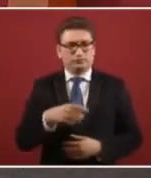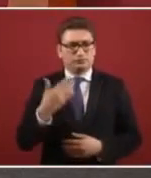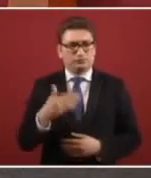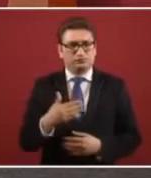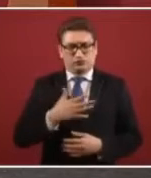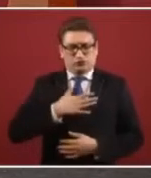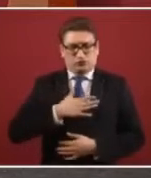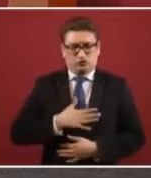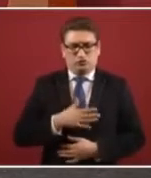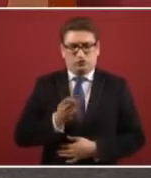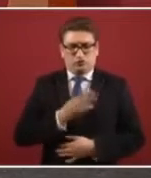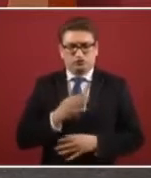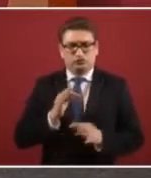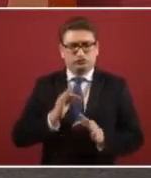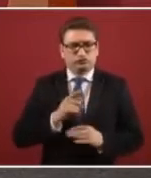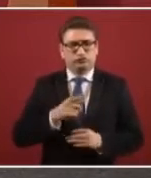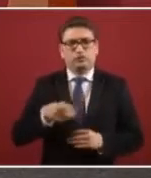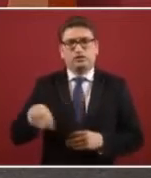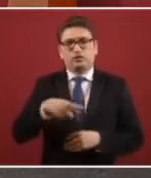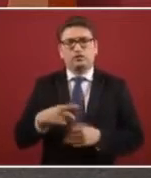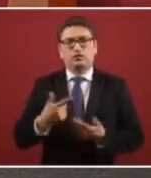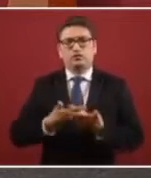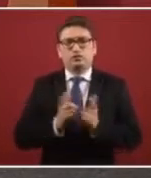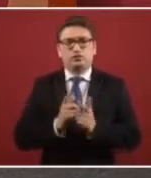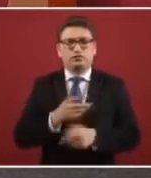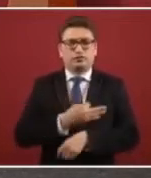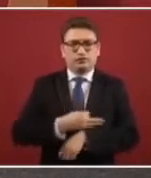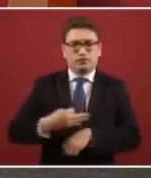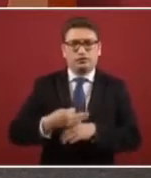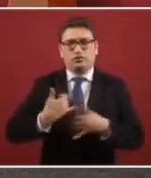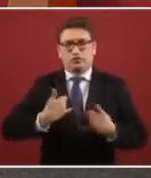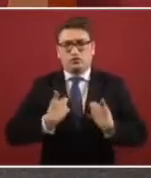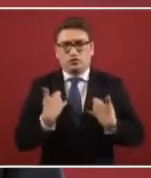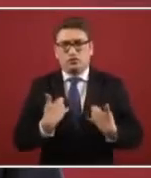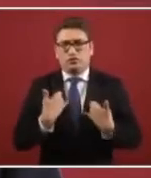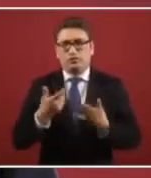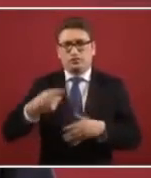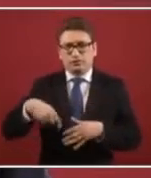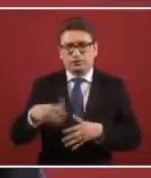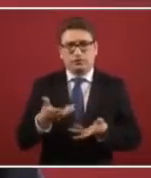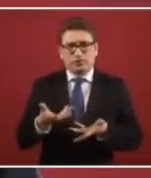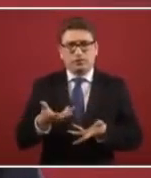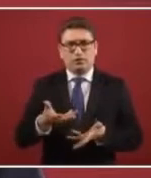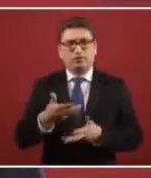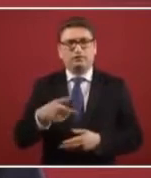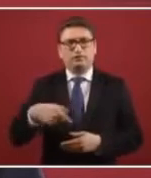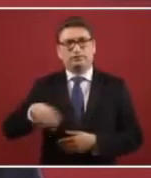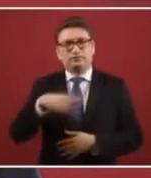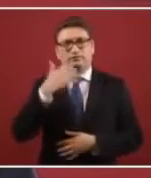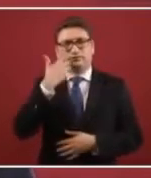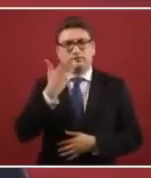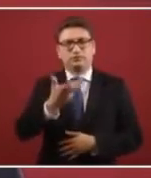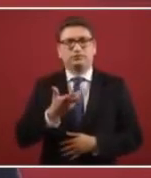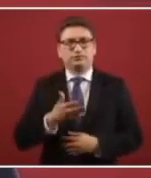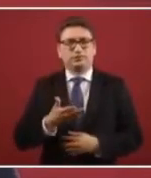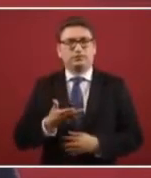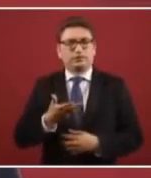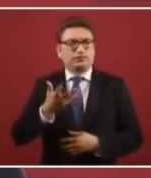that's just of the family for the youth that are trying